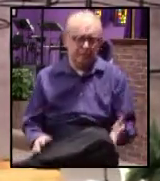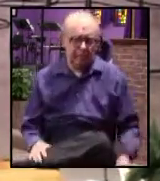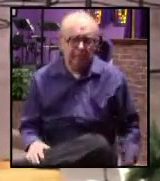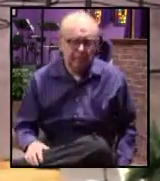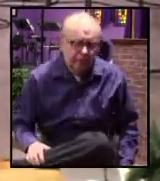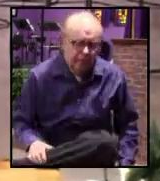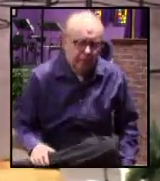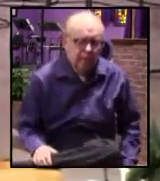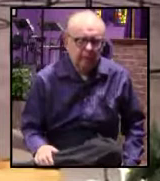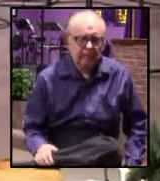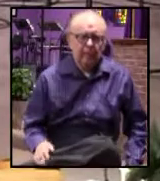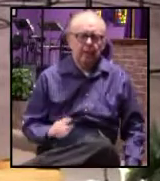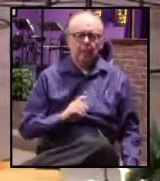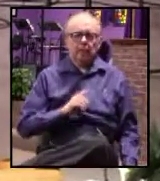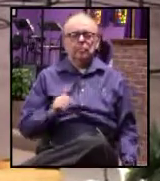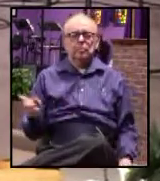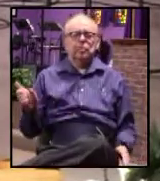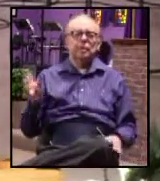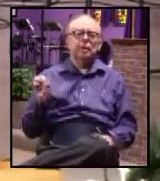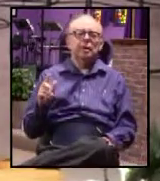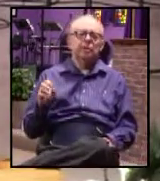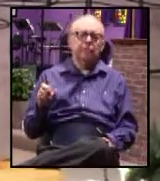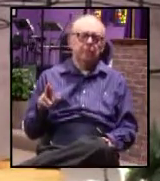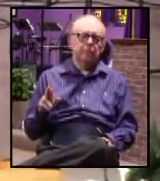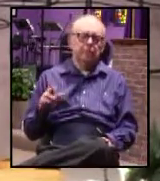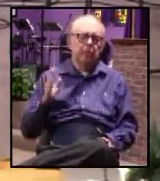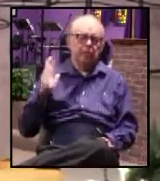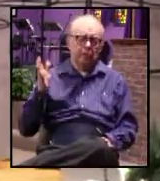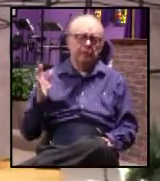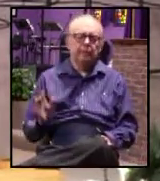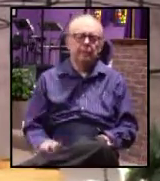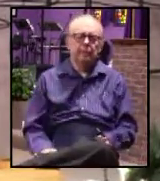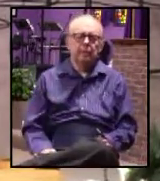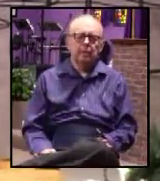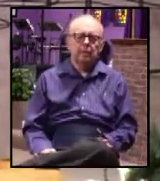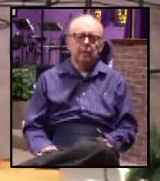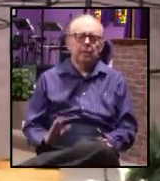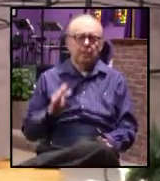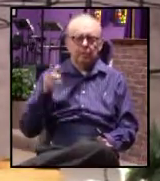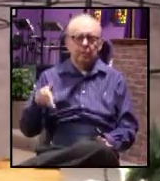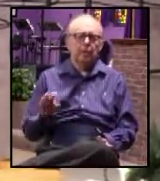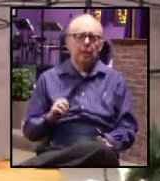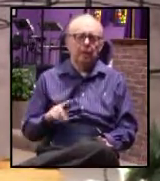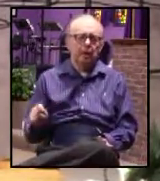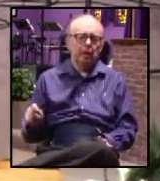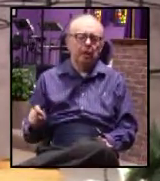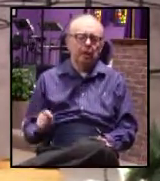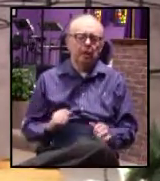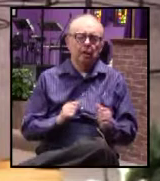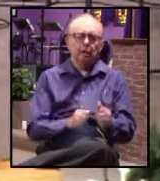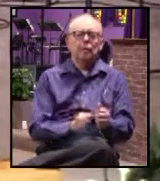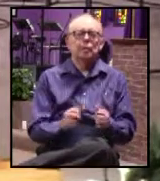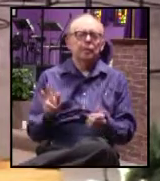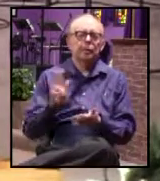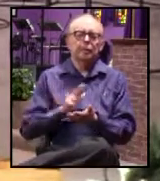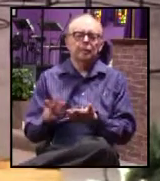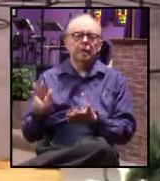to do an Easter sermon, and then we're going to, right after Easter, we're going to follow up with a 3-week